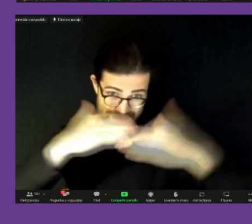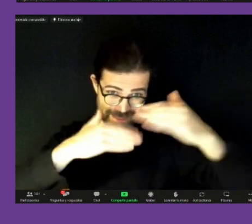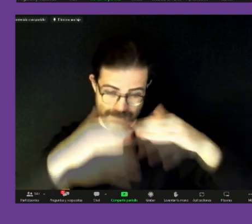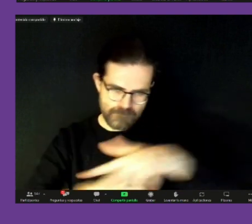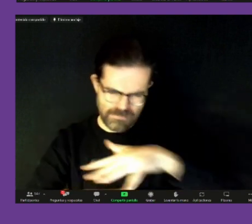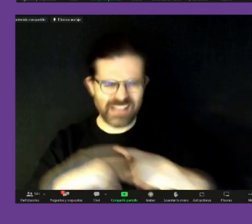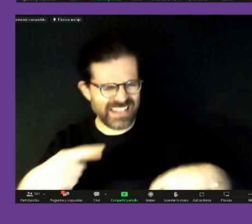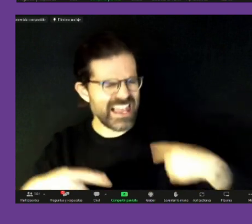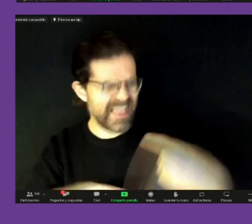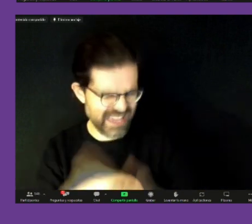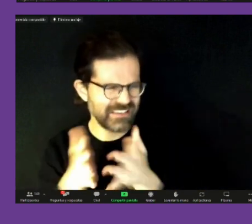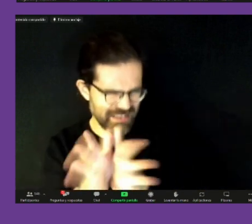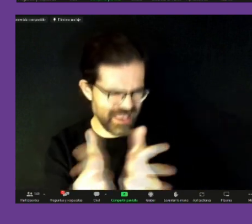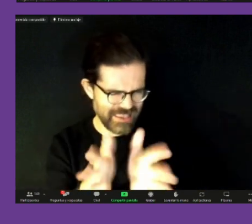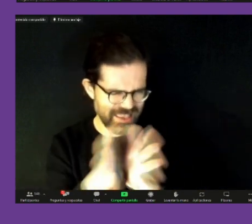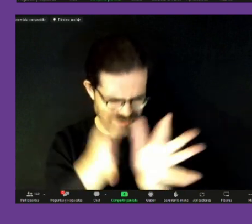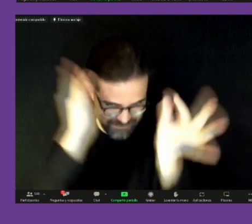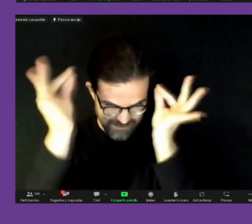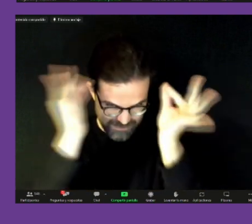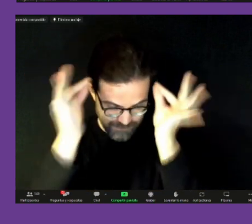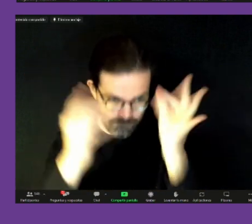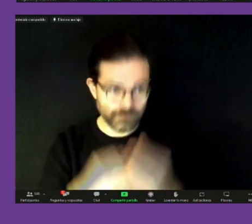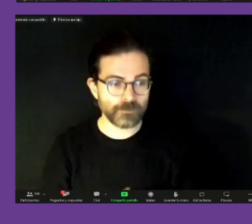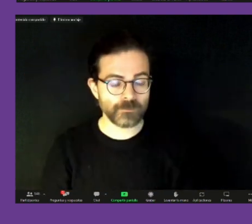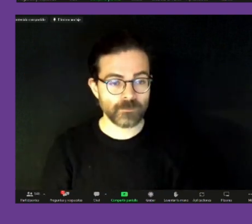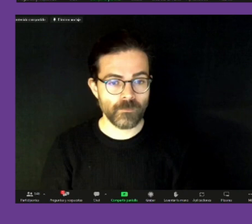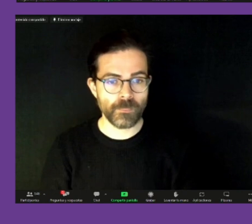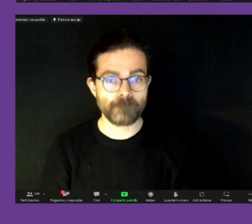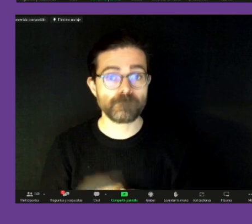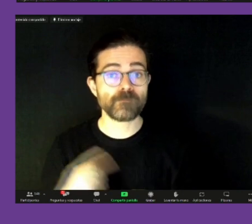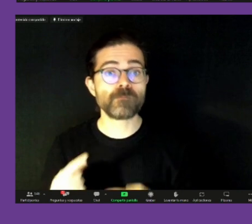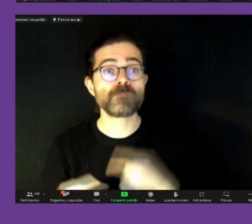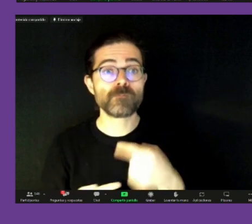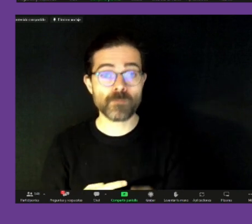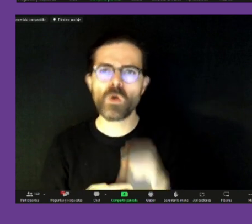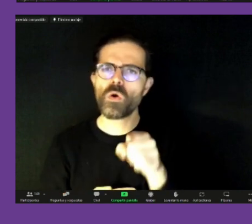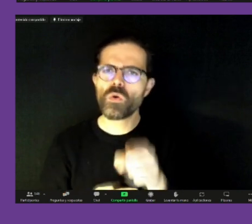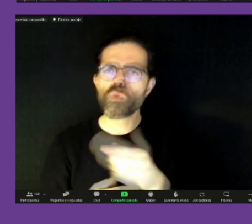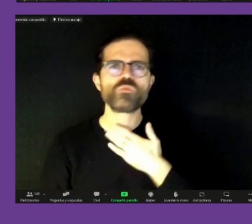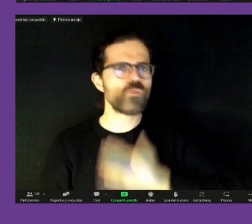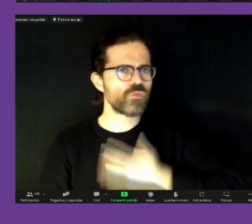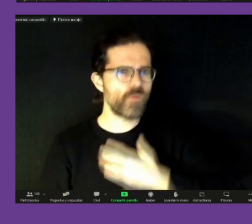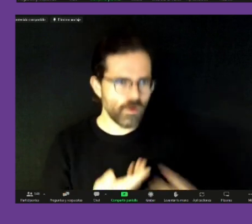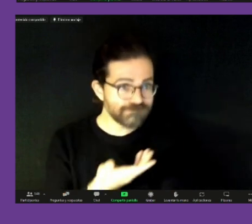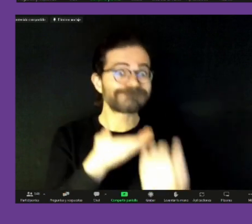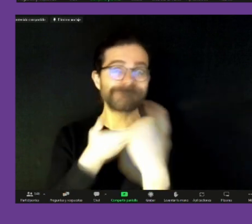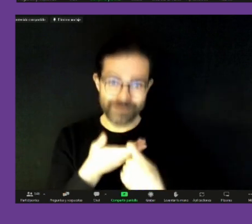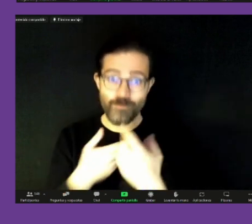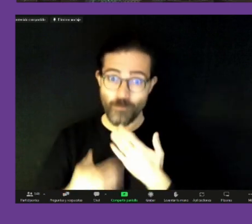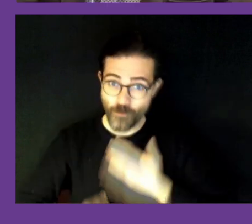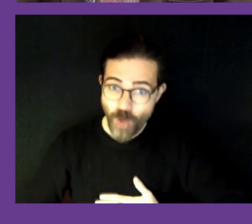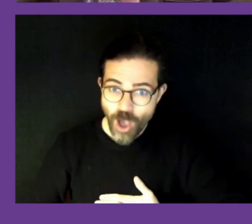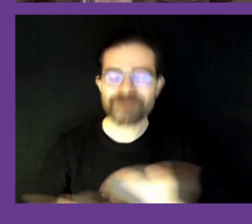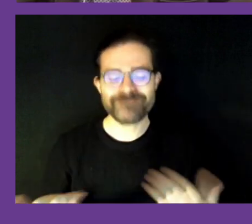detail later. So the next question will be, would you like to be a part of this? So I